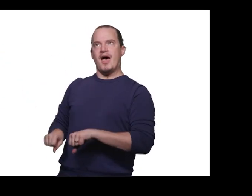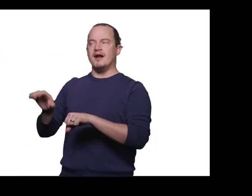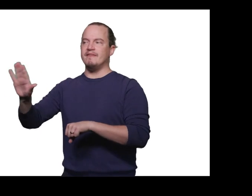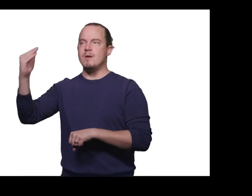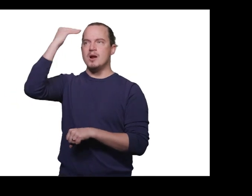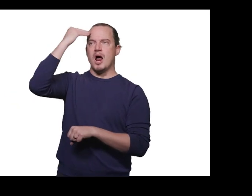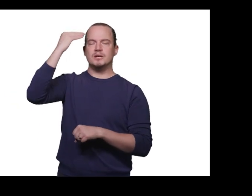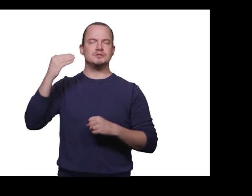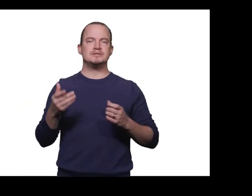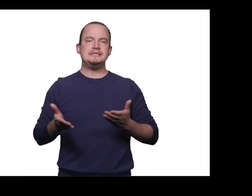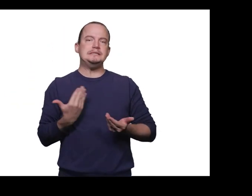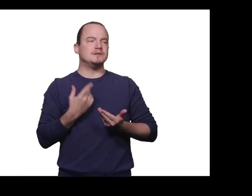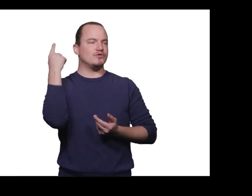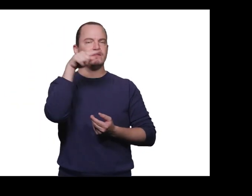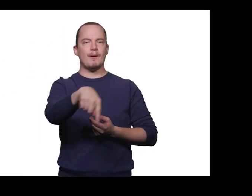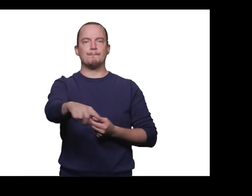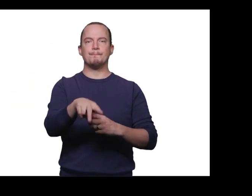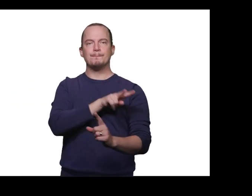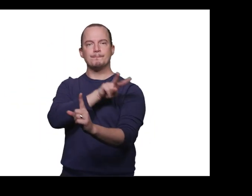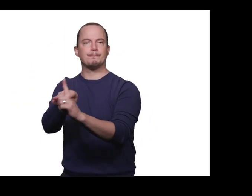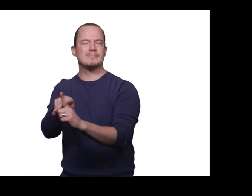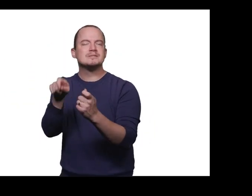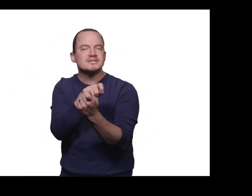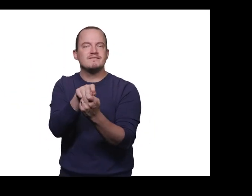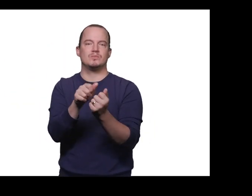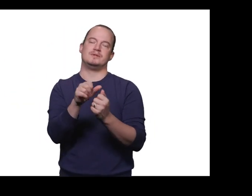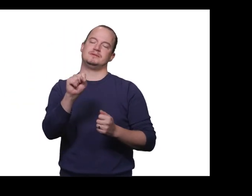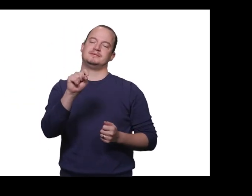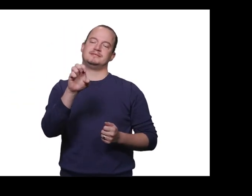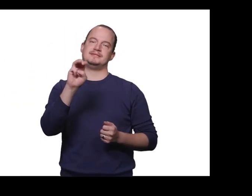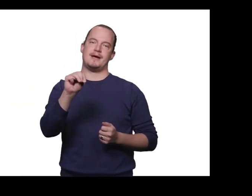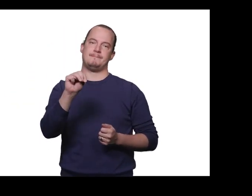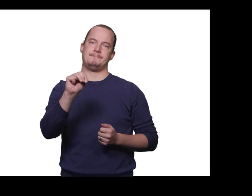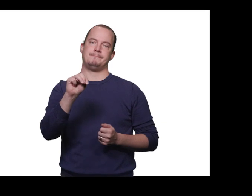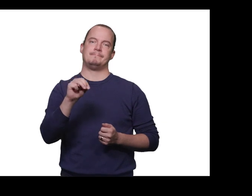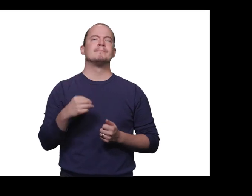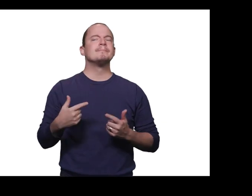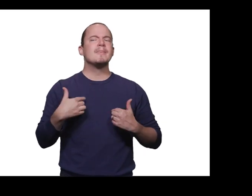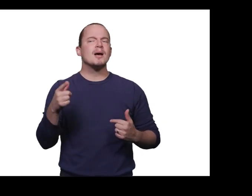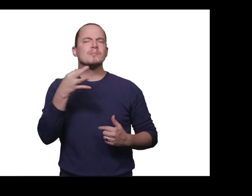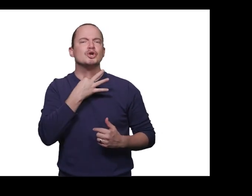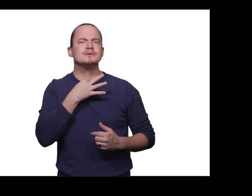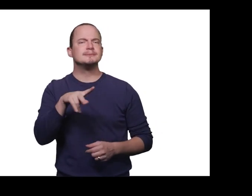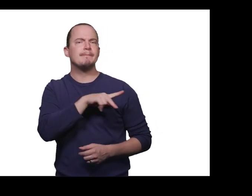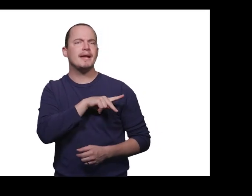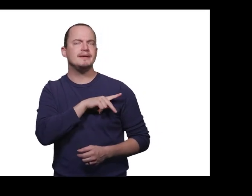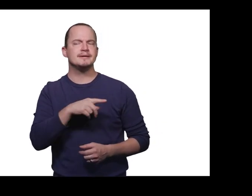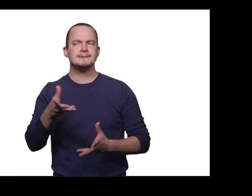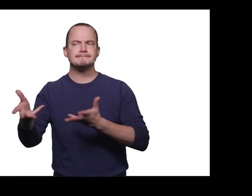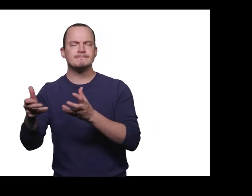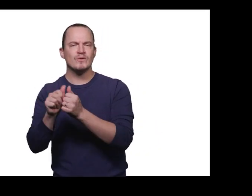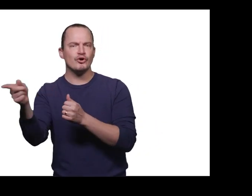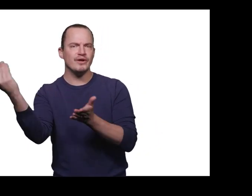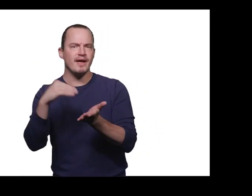more traditional pedagogies, particularly in the area of STEM learning. Let's check in with Penny again.